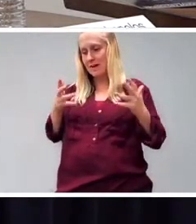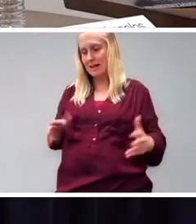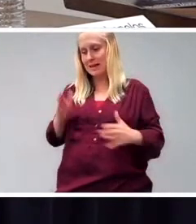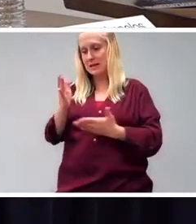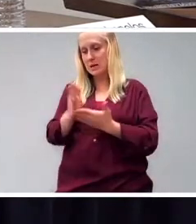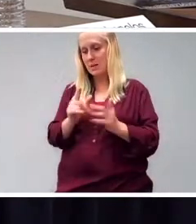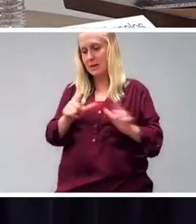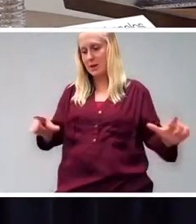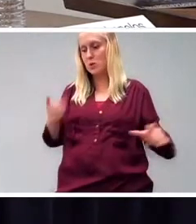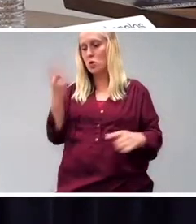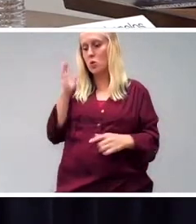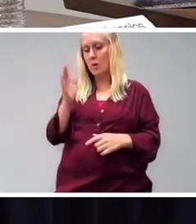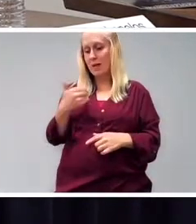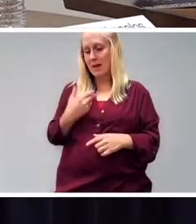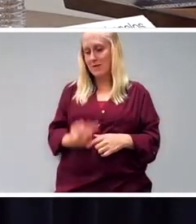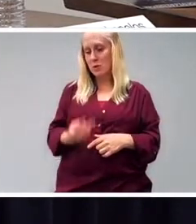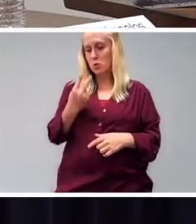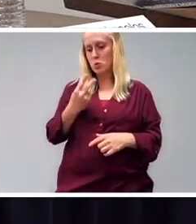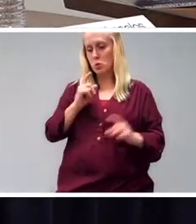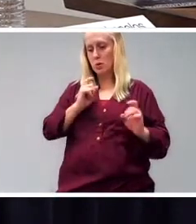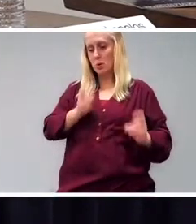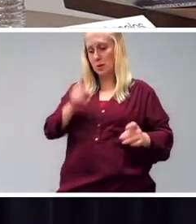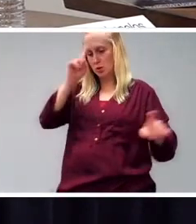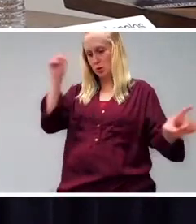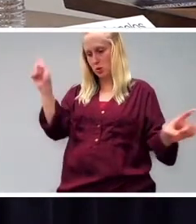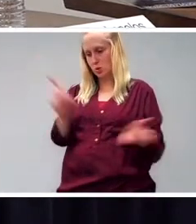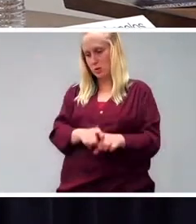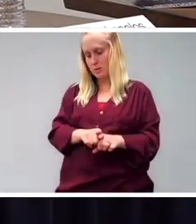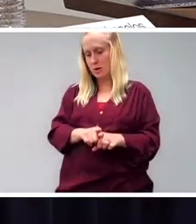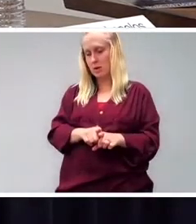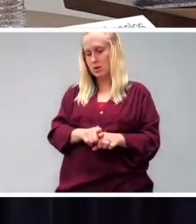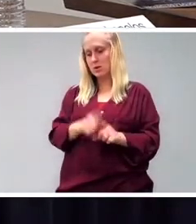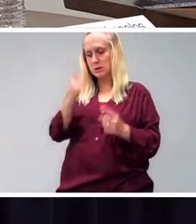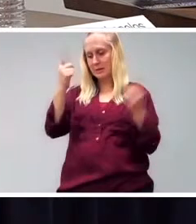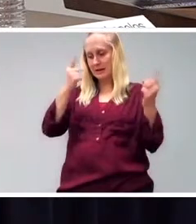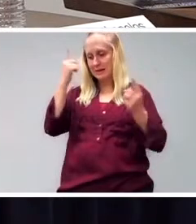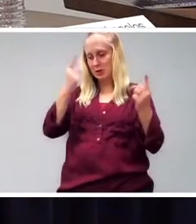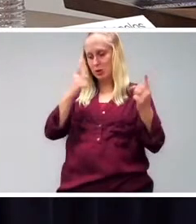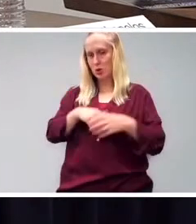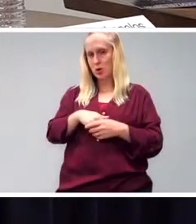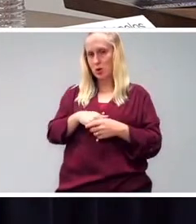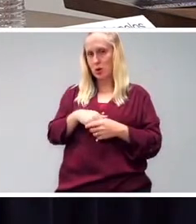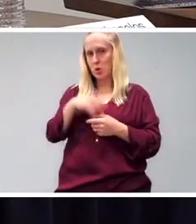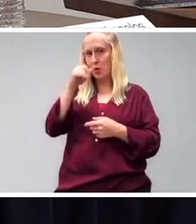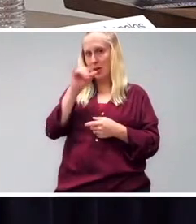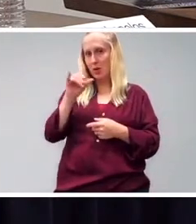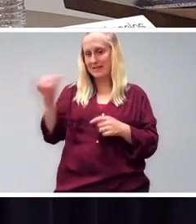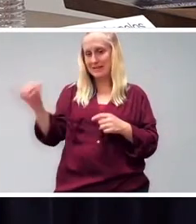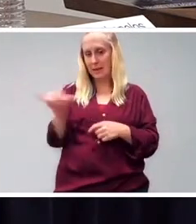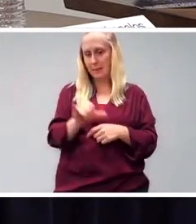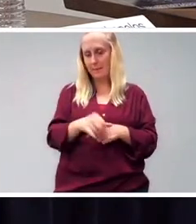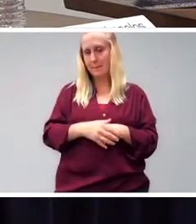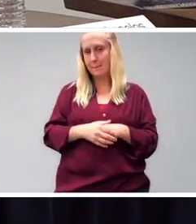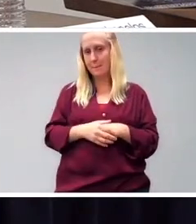there'll be two of these donation agreements for your consideration that will look like this.